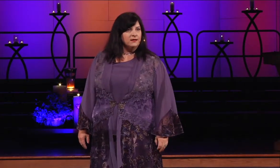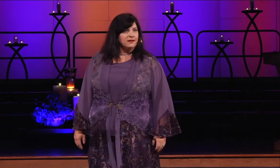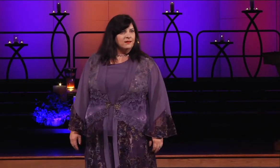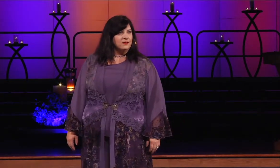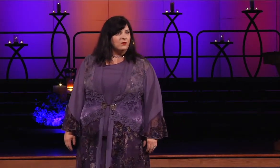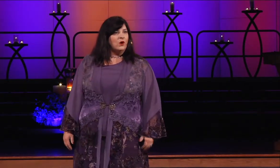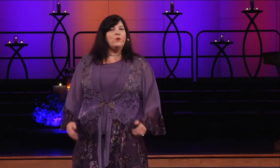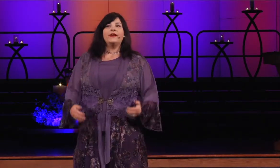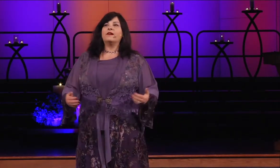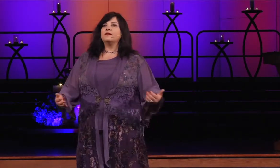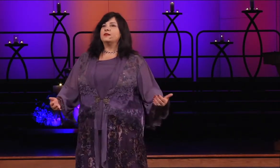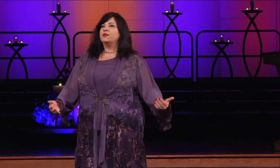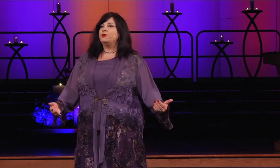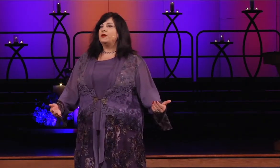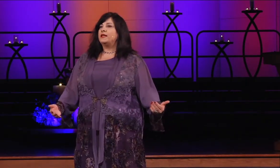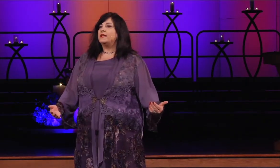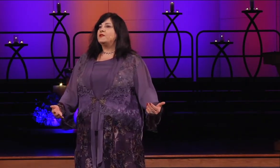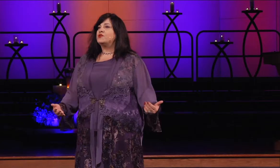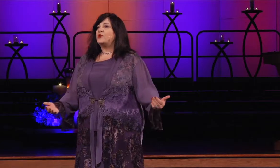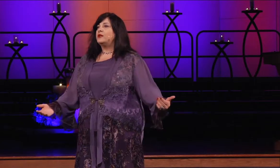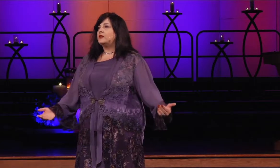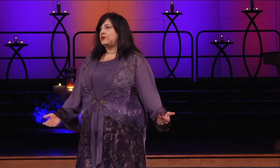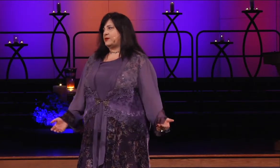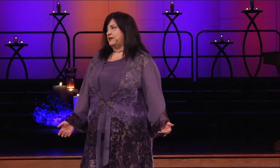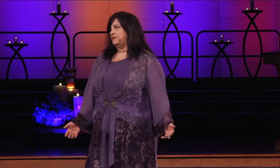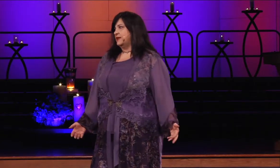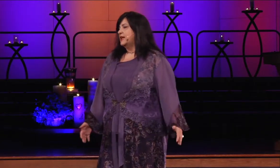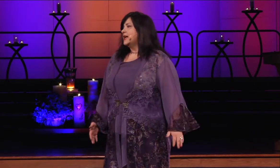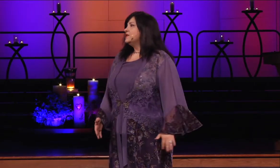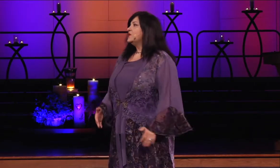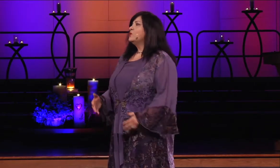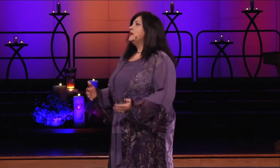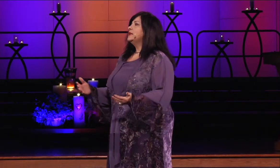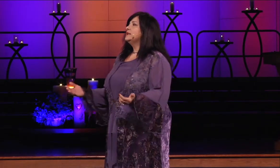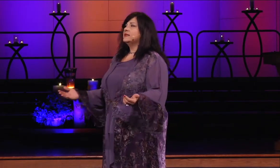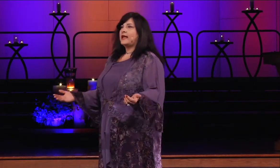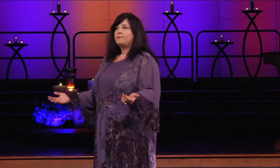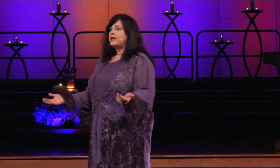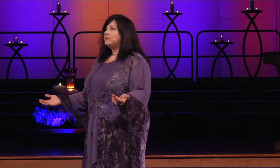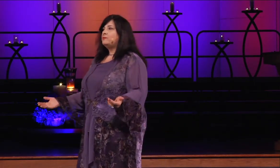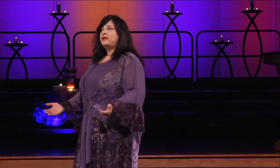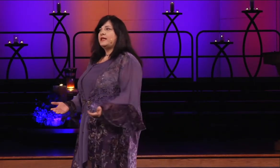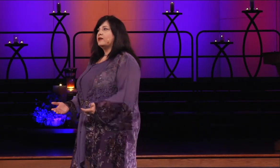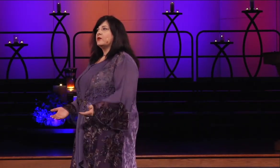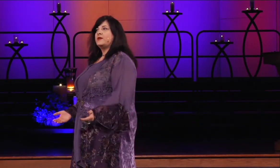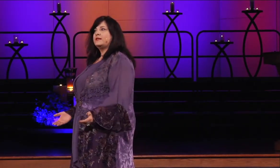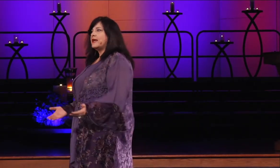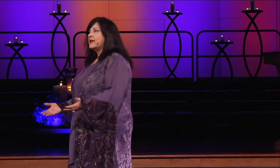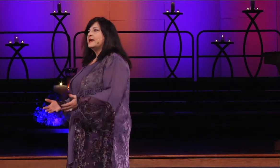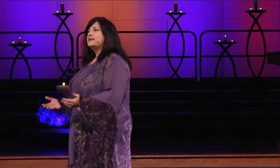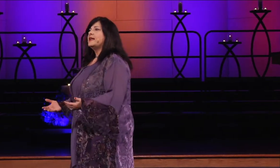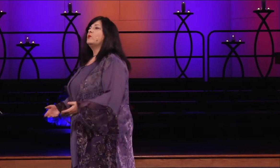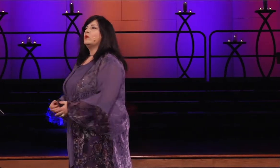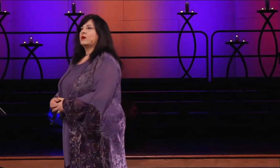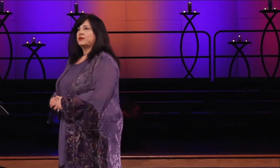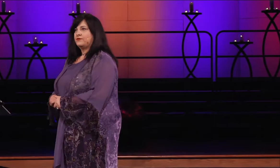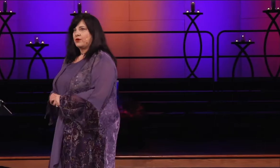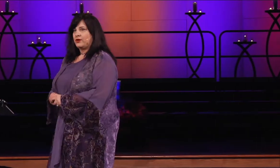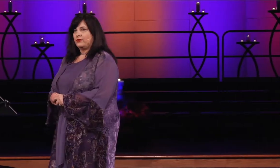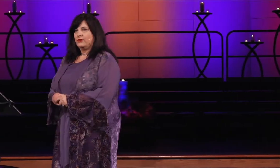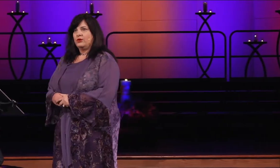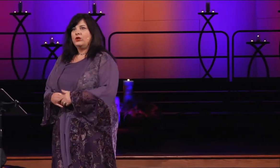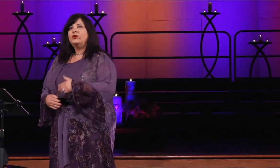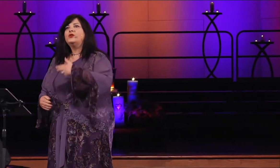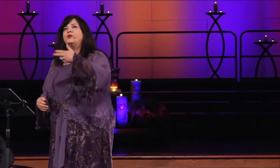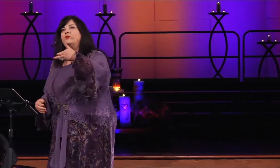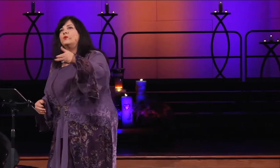nothing. What we are is a community that is so inclusive and so willing to let people be here that we say, take what works for